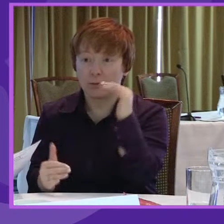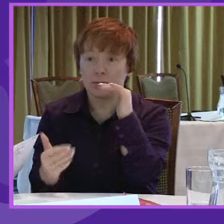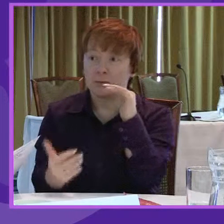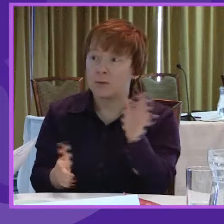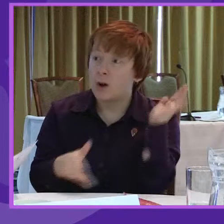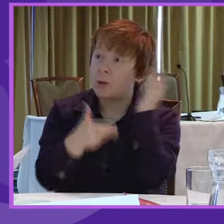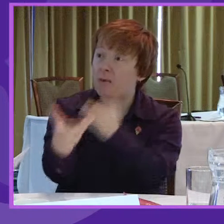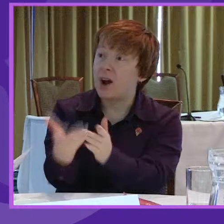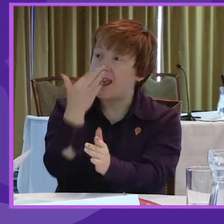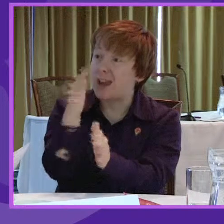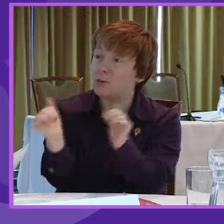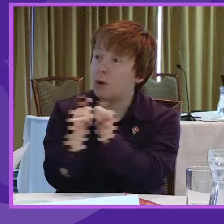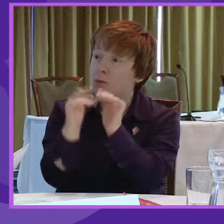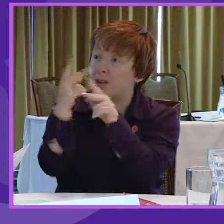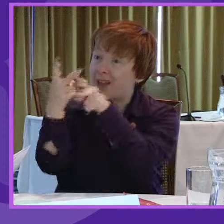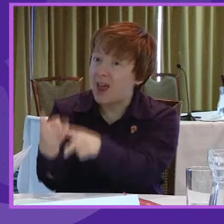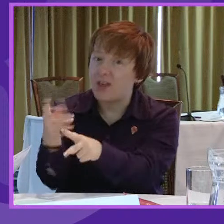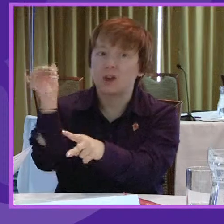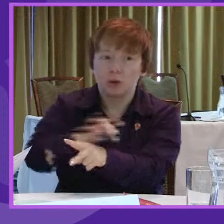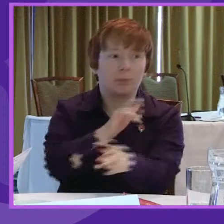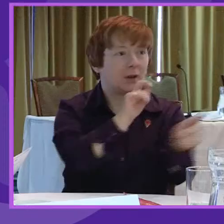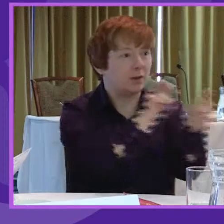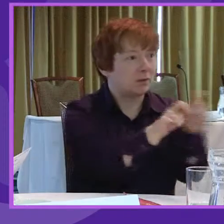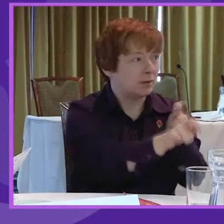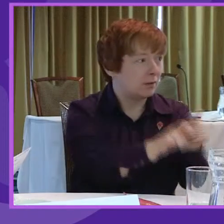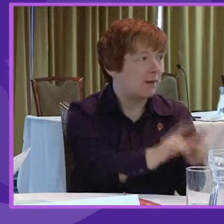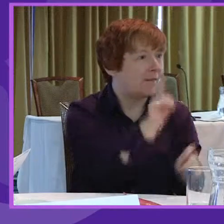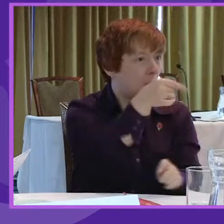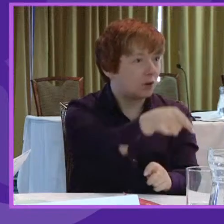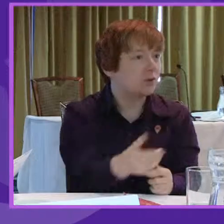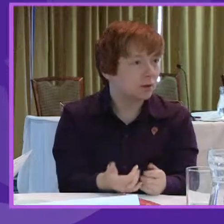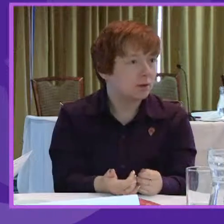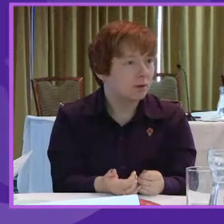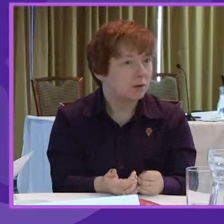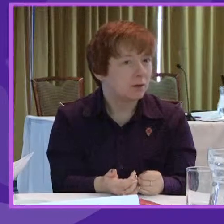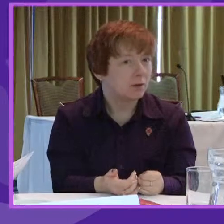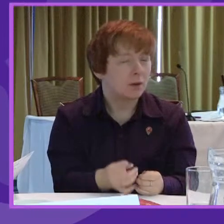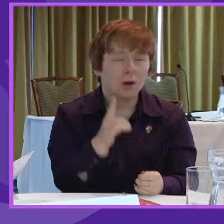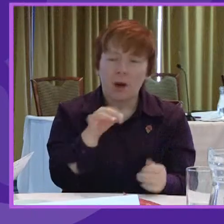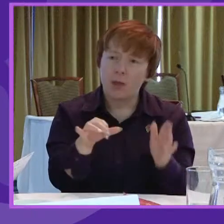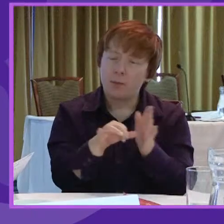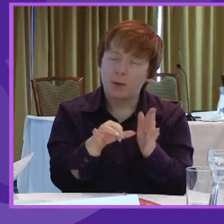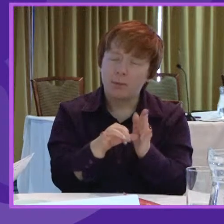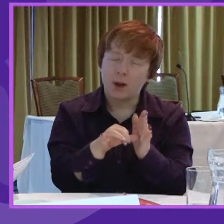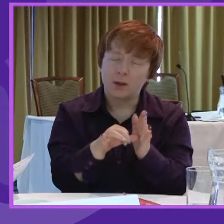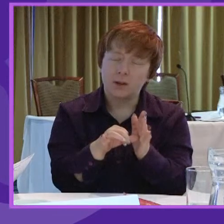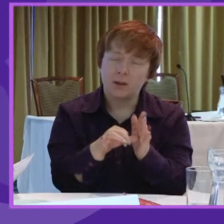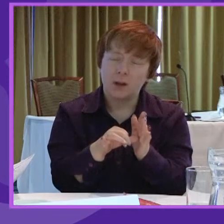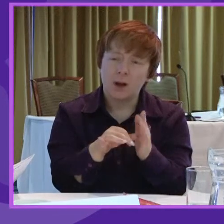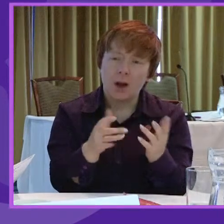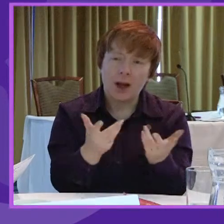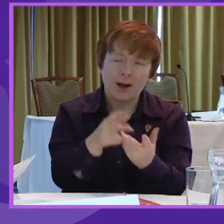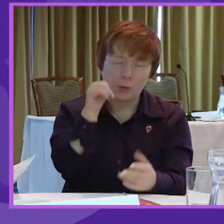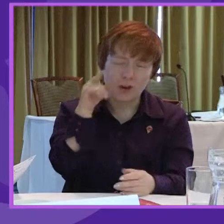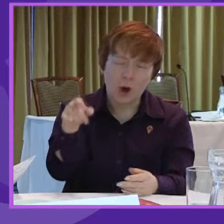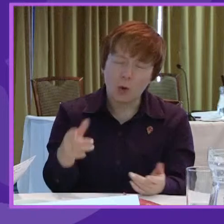provide age-appropriate care. And I suppose my question around that is, how will we know when